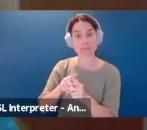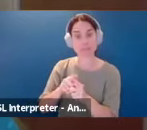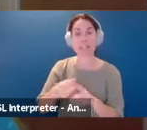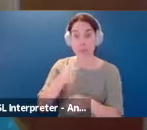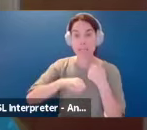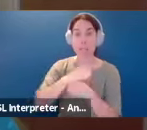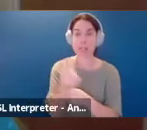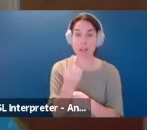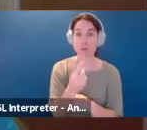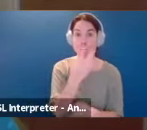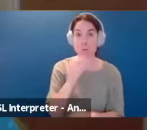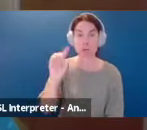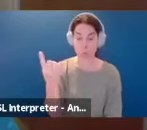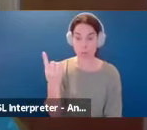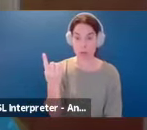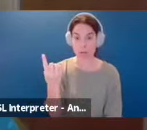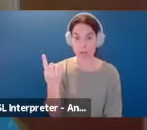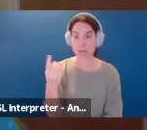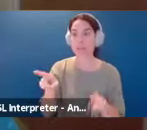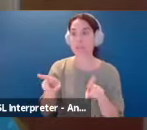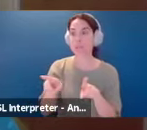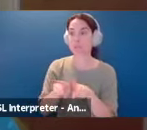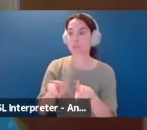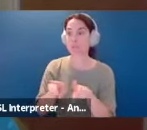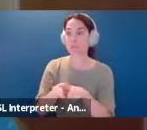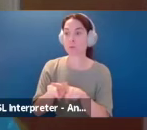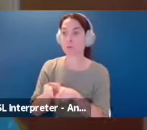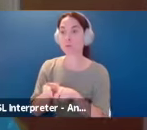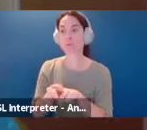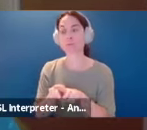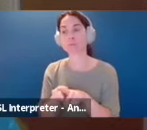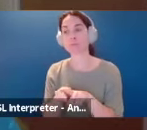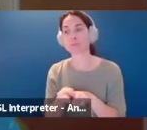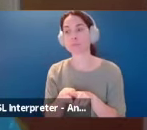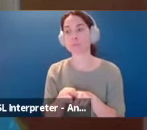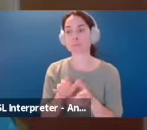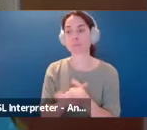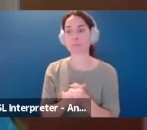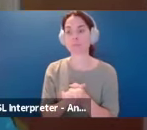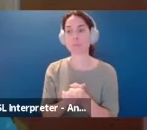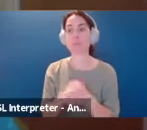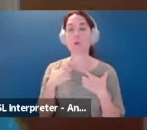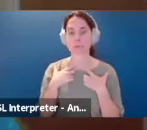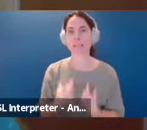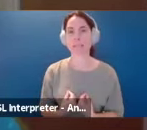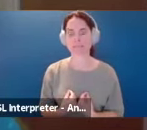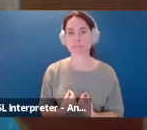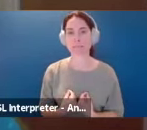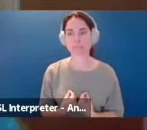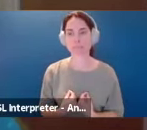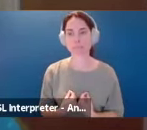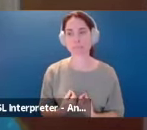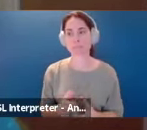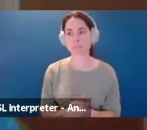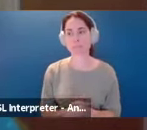of the college of public preceptors and based at adistana she's inspired by the potential of communication